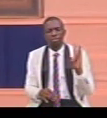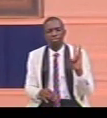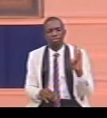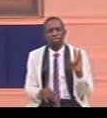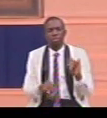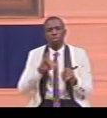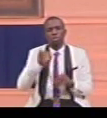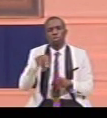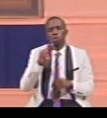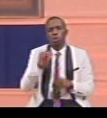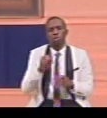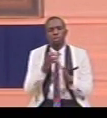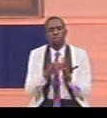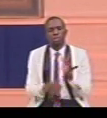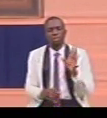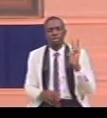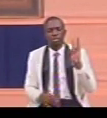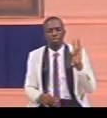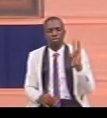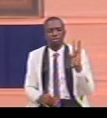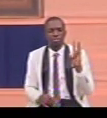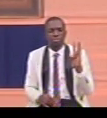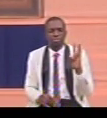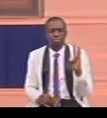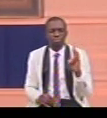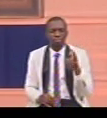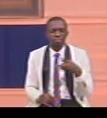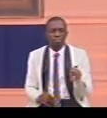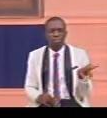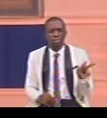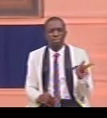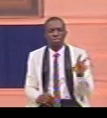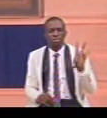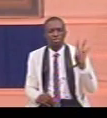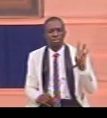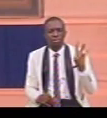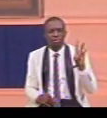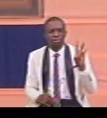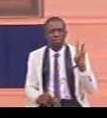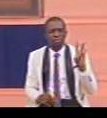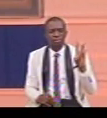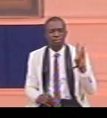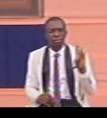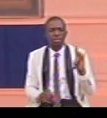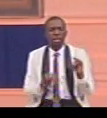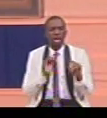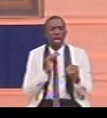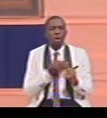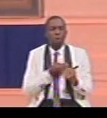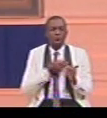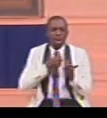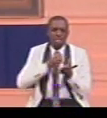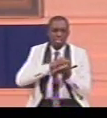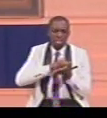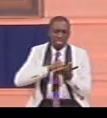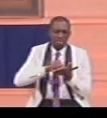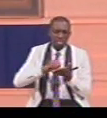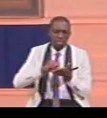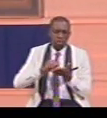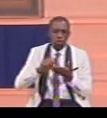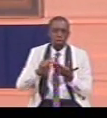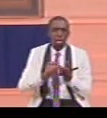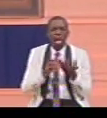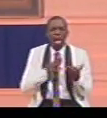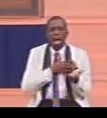from verse 17 John chapter 17 verse 17. our sanctification and Purity is through